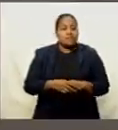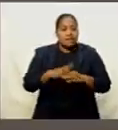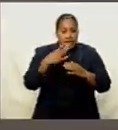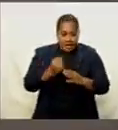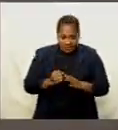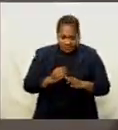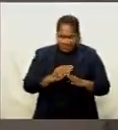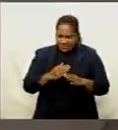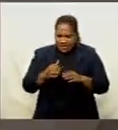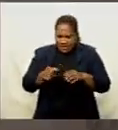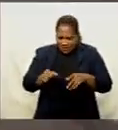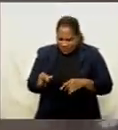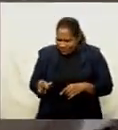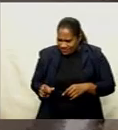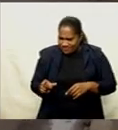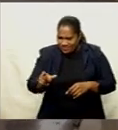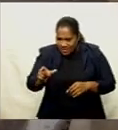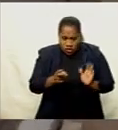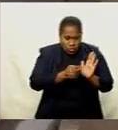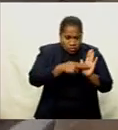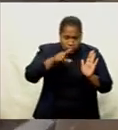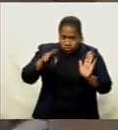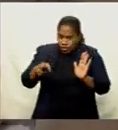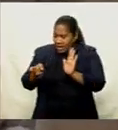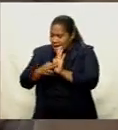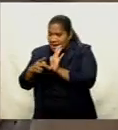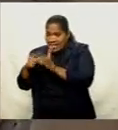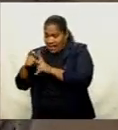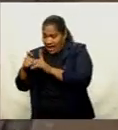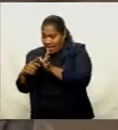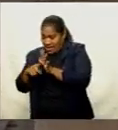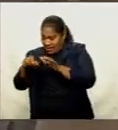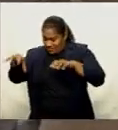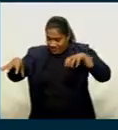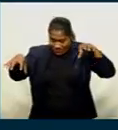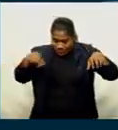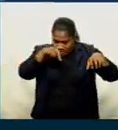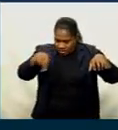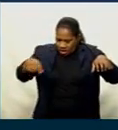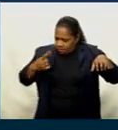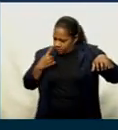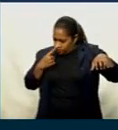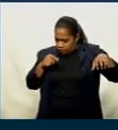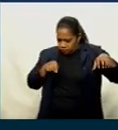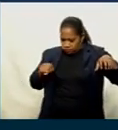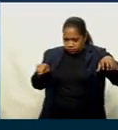lead to Nosori are now monitored with regular foot patrols as well.